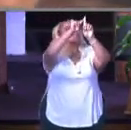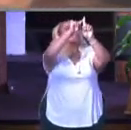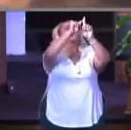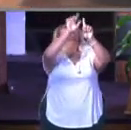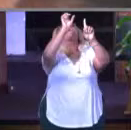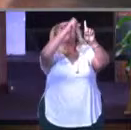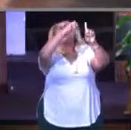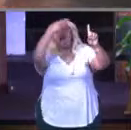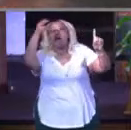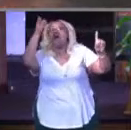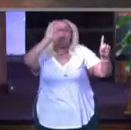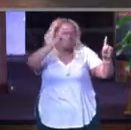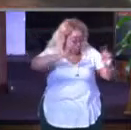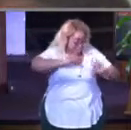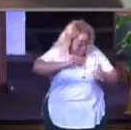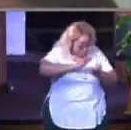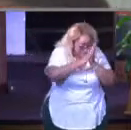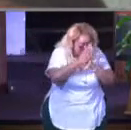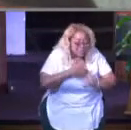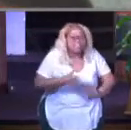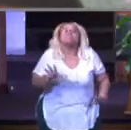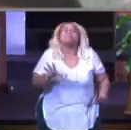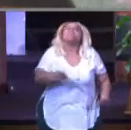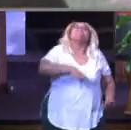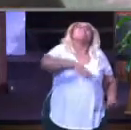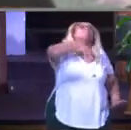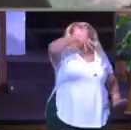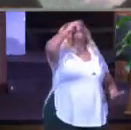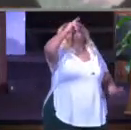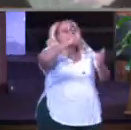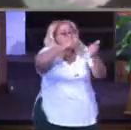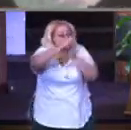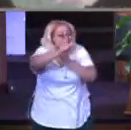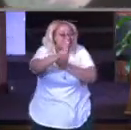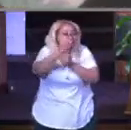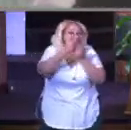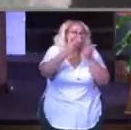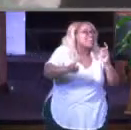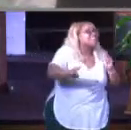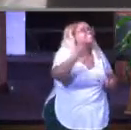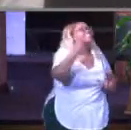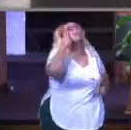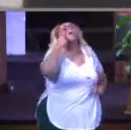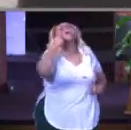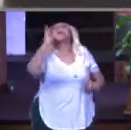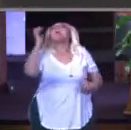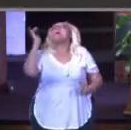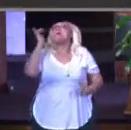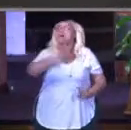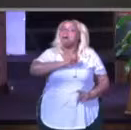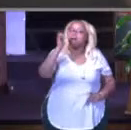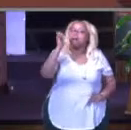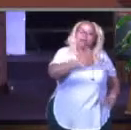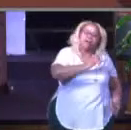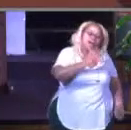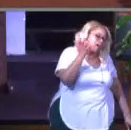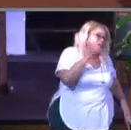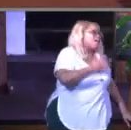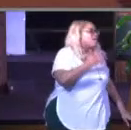him. Oh, God said he'd give me peace. That surpasses all understanding.